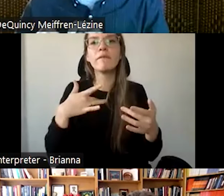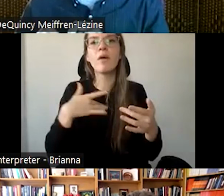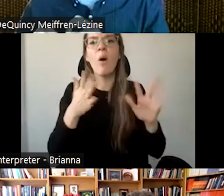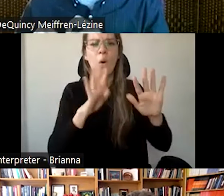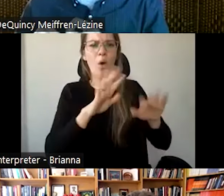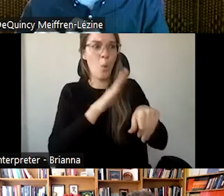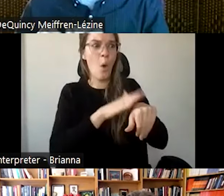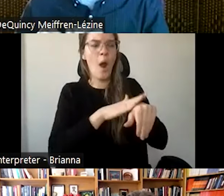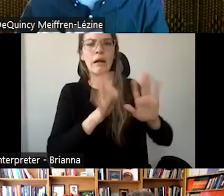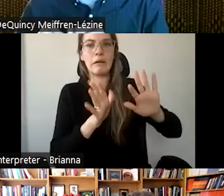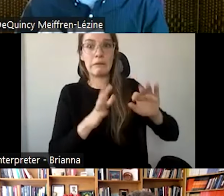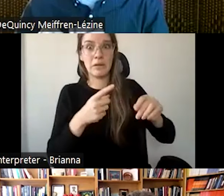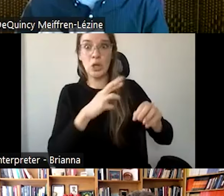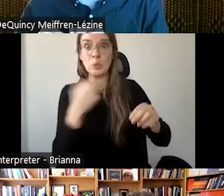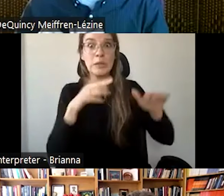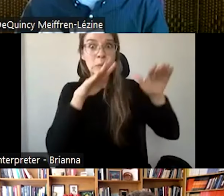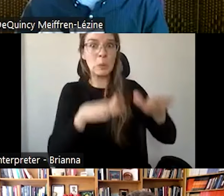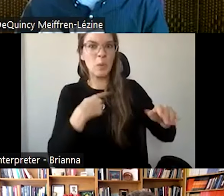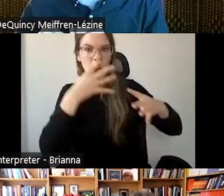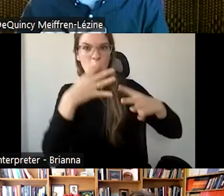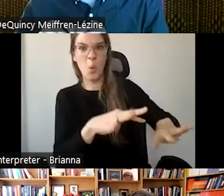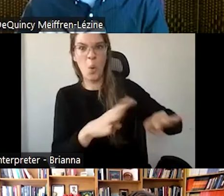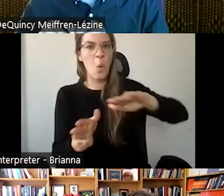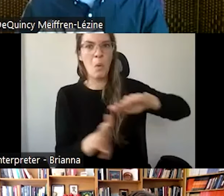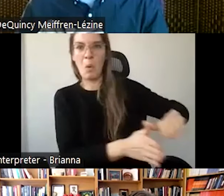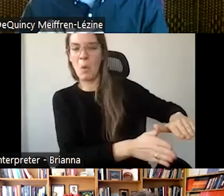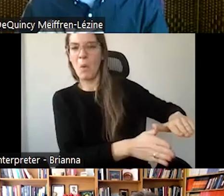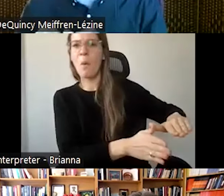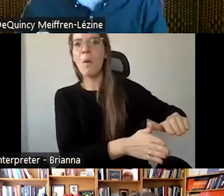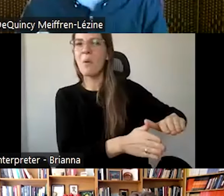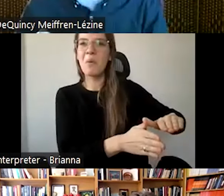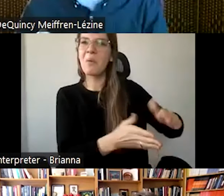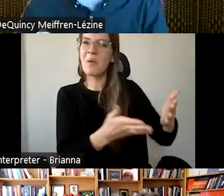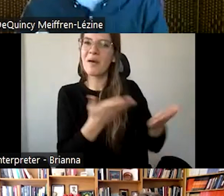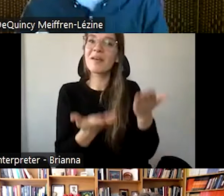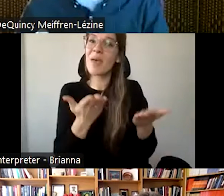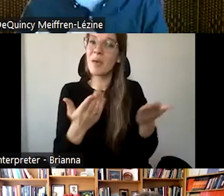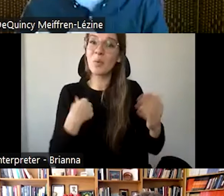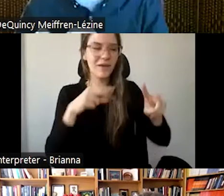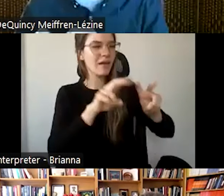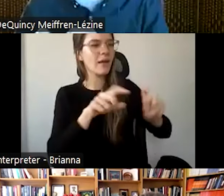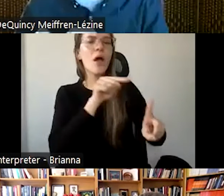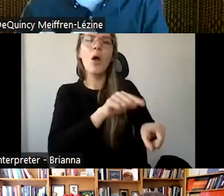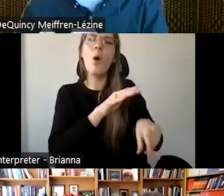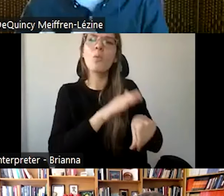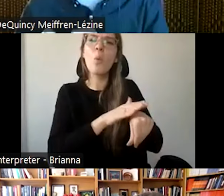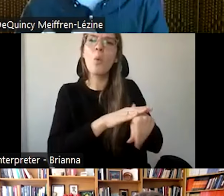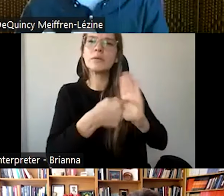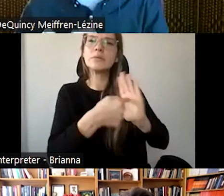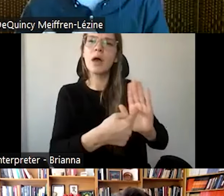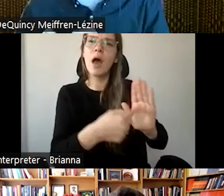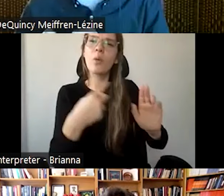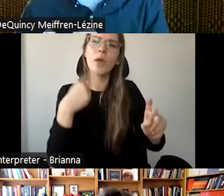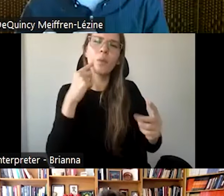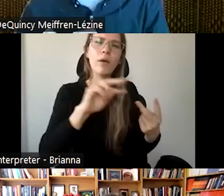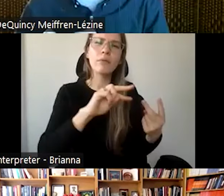warning signs were, once the crisis is averted, perhaps going back to some of those things, or if we're noting